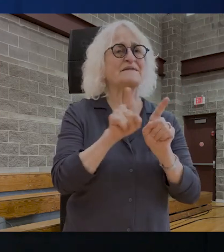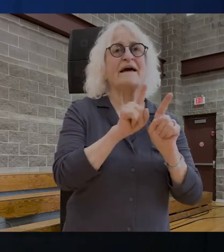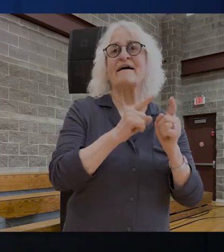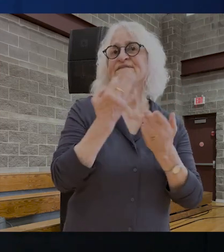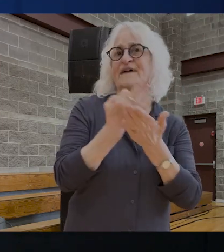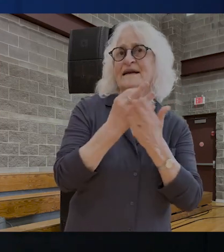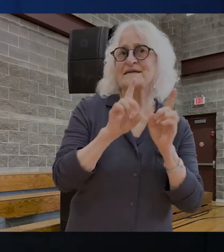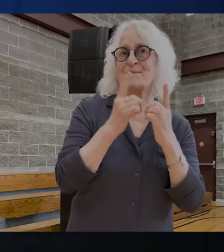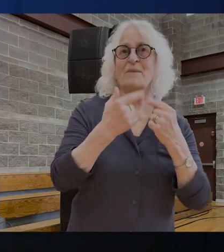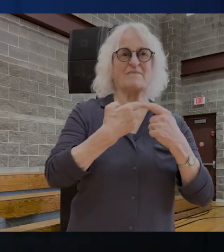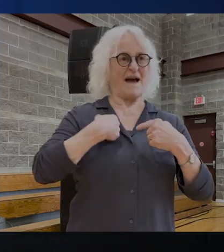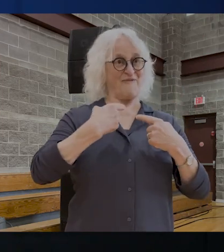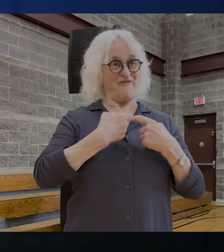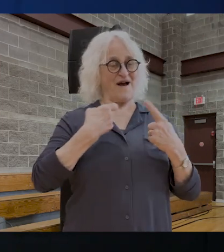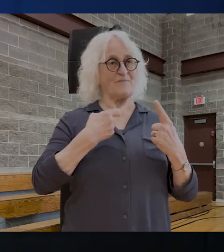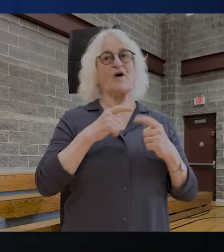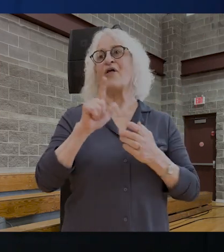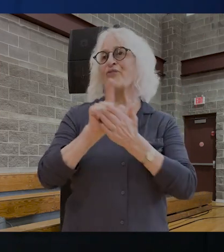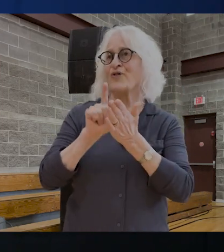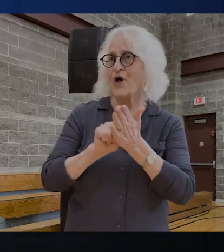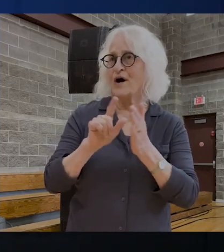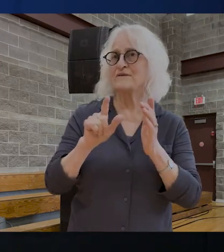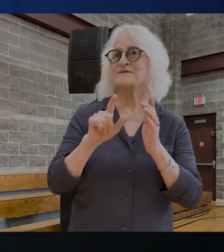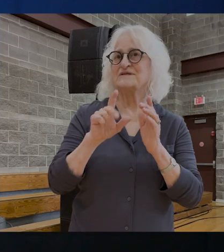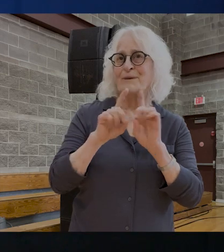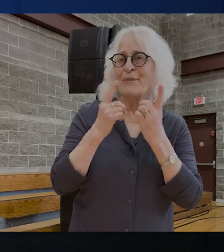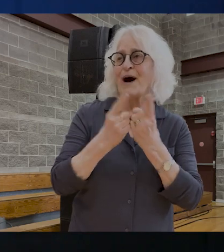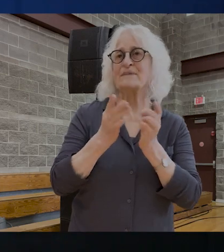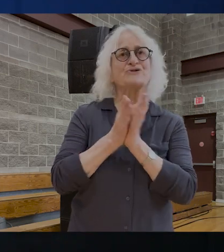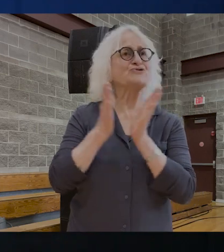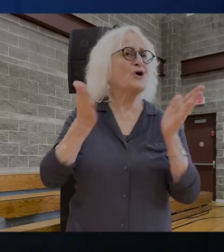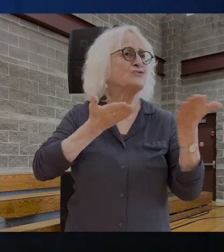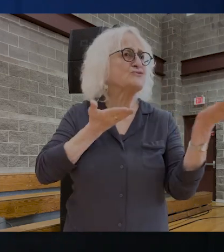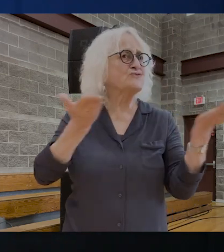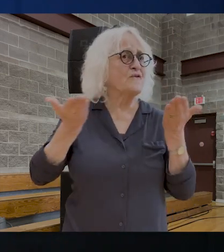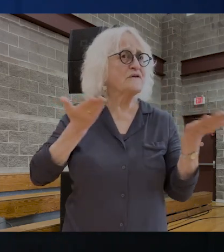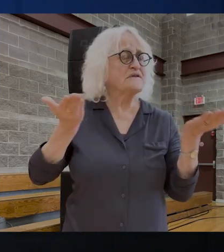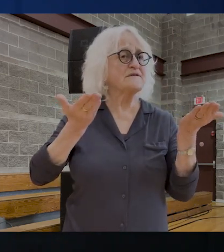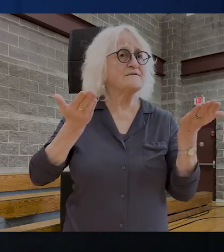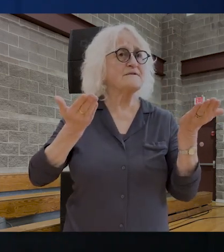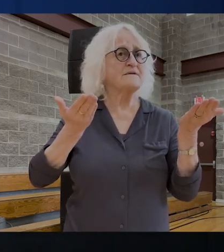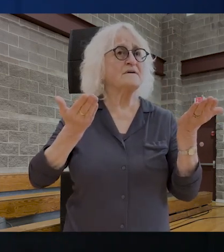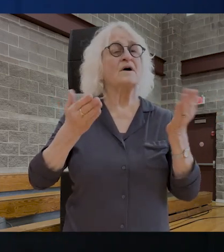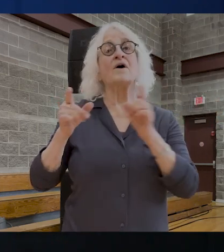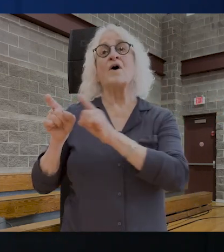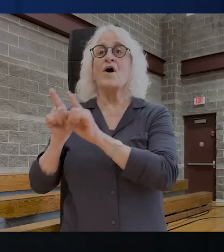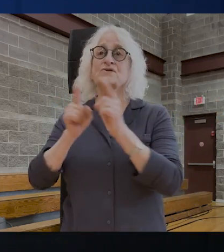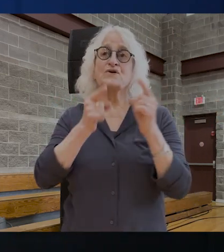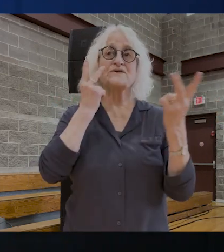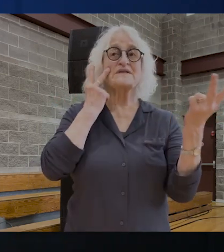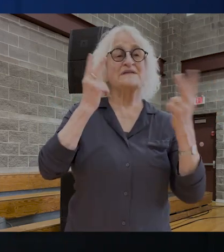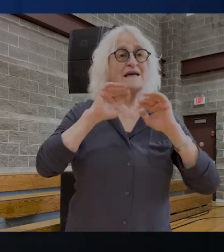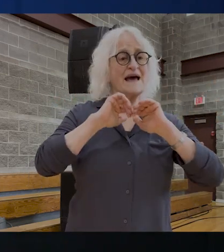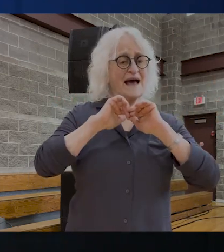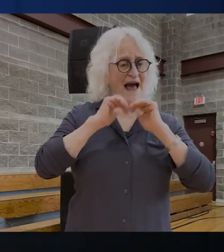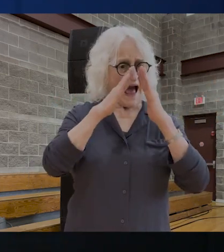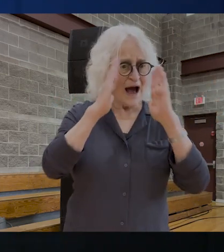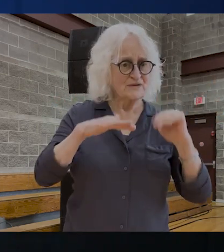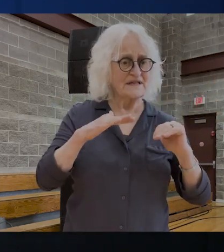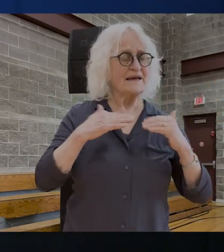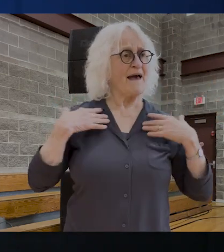finance department that I'm from, the law department, general services. You'll also see housing and